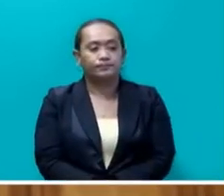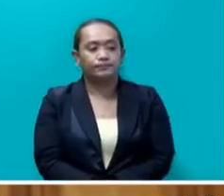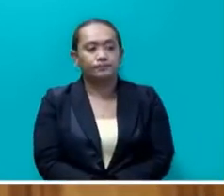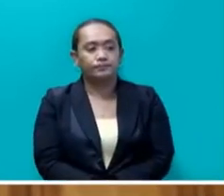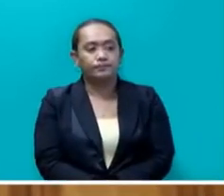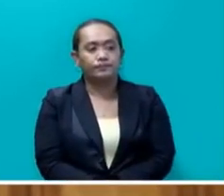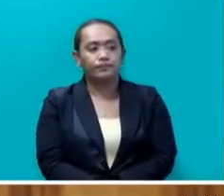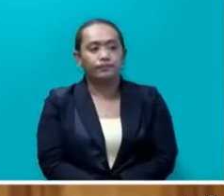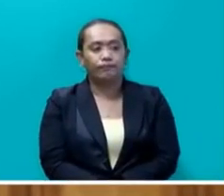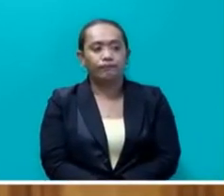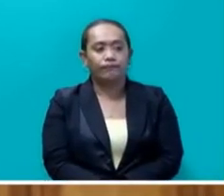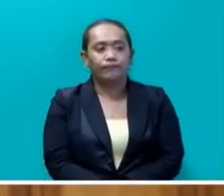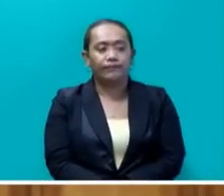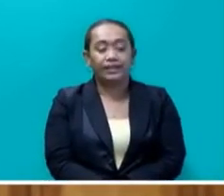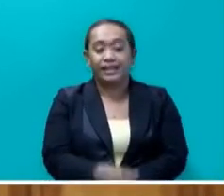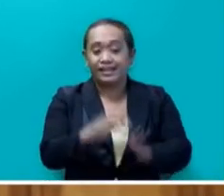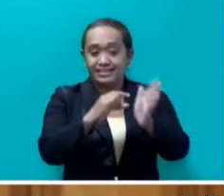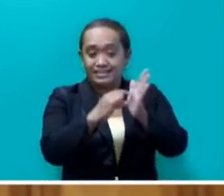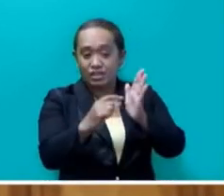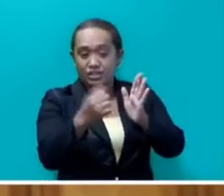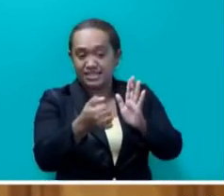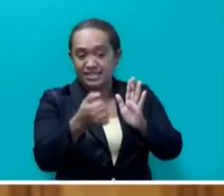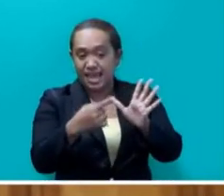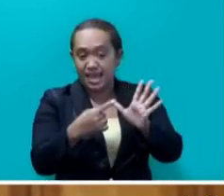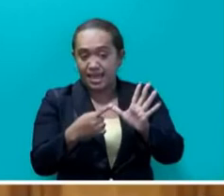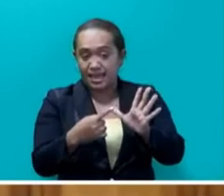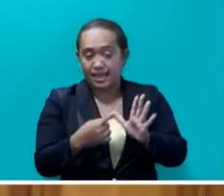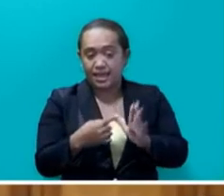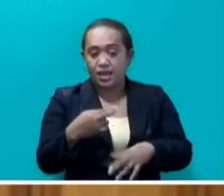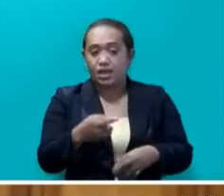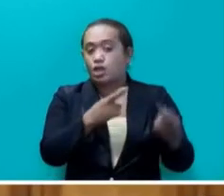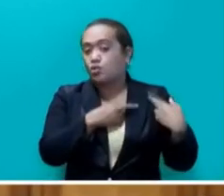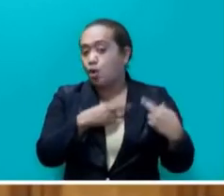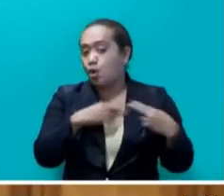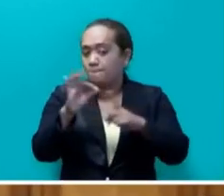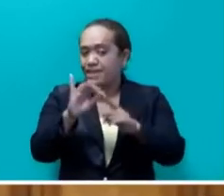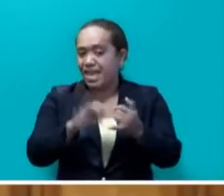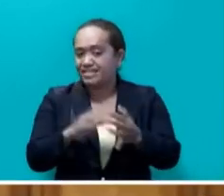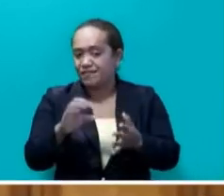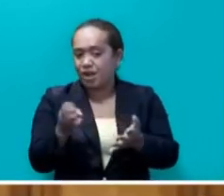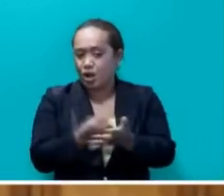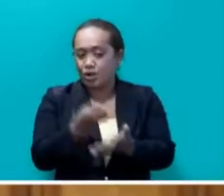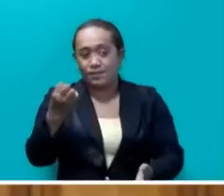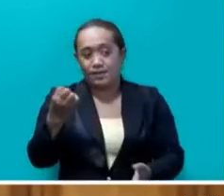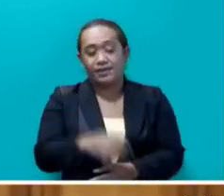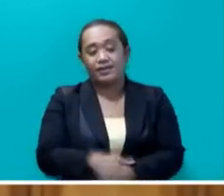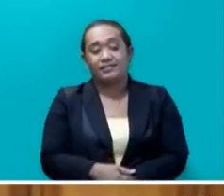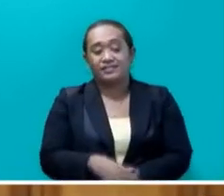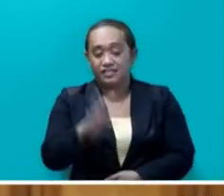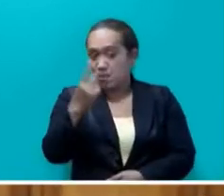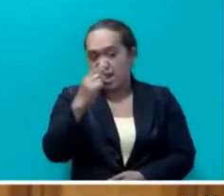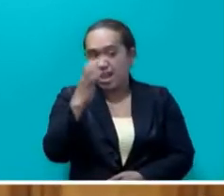is in the new section 6A, role of the peers of the economy. Somebody can ask the